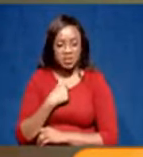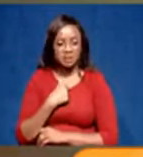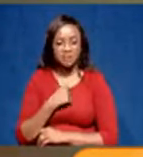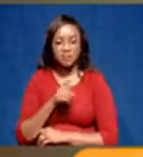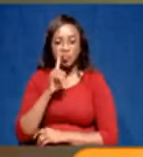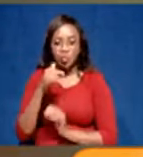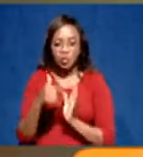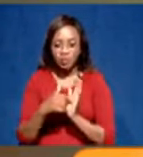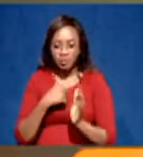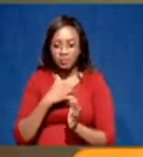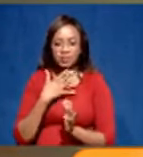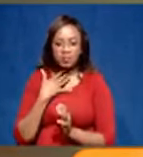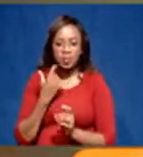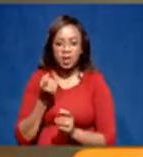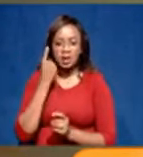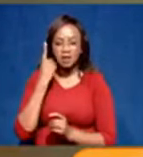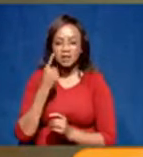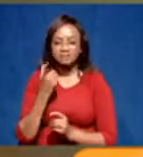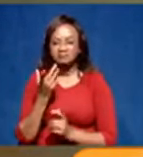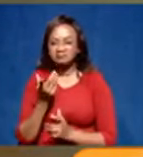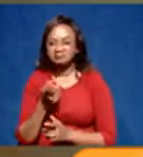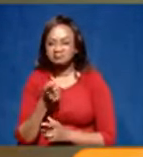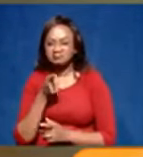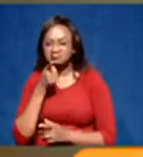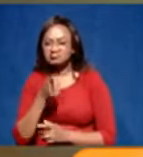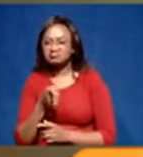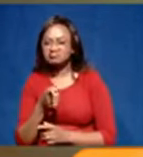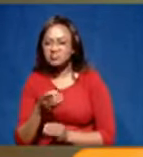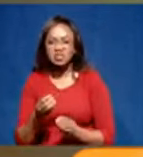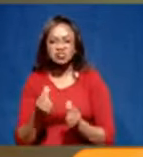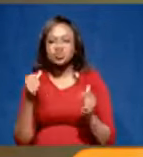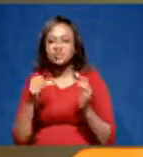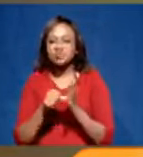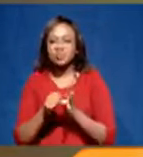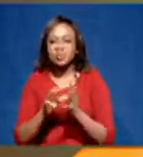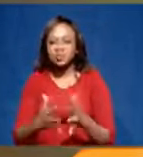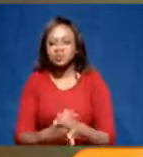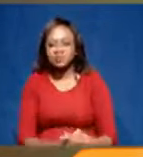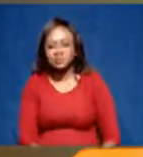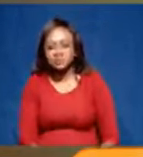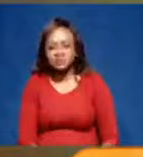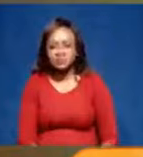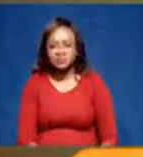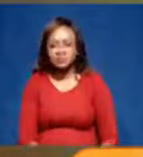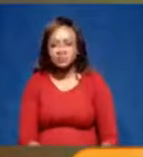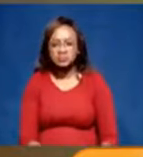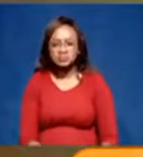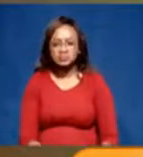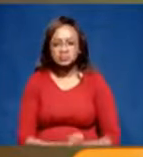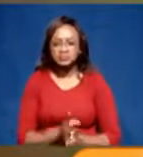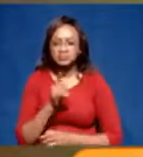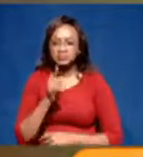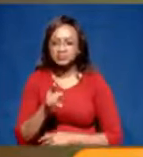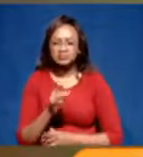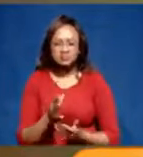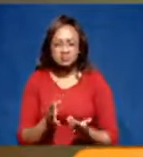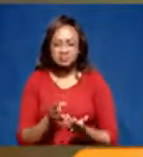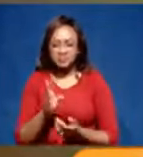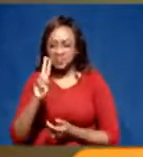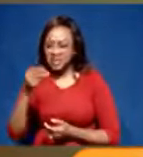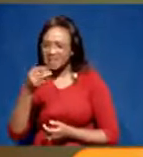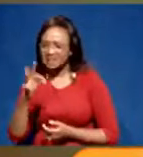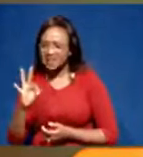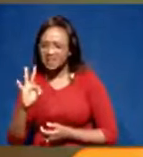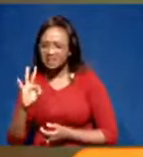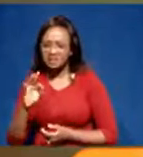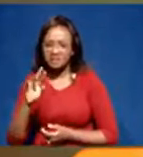is what problem this solves, like what, how this works in terms of NHIF